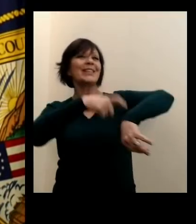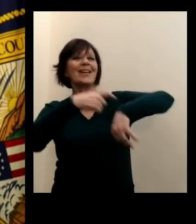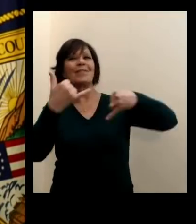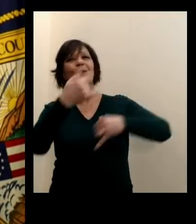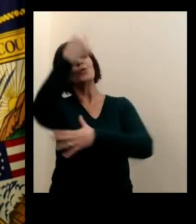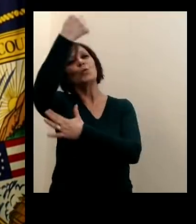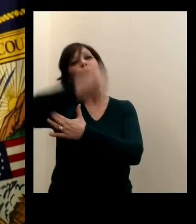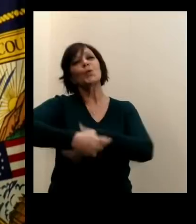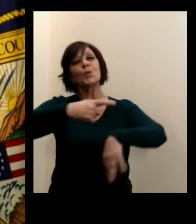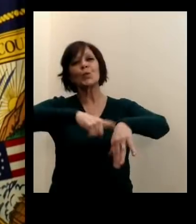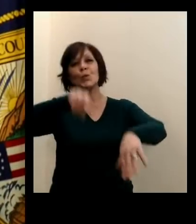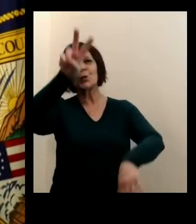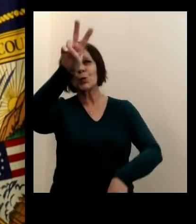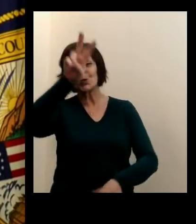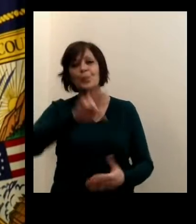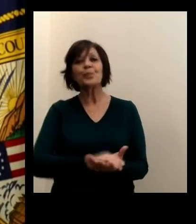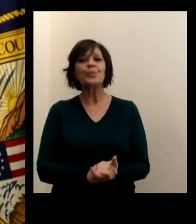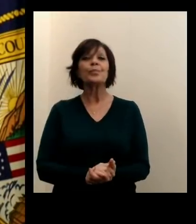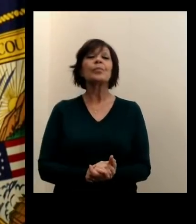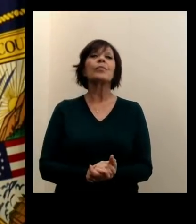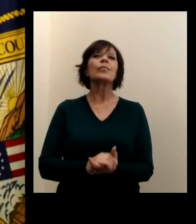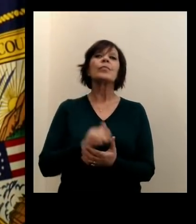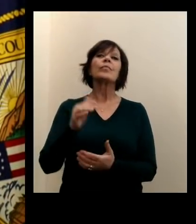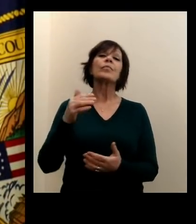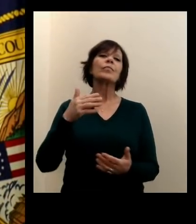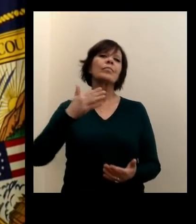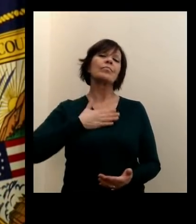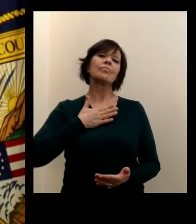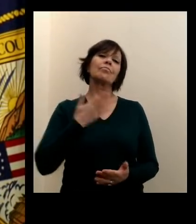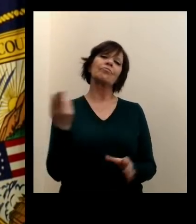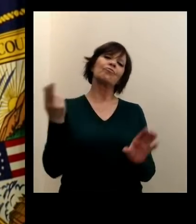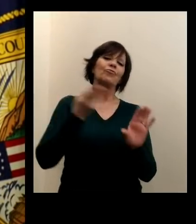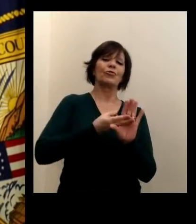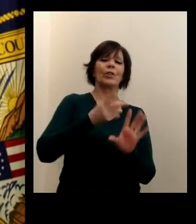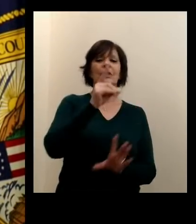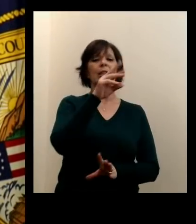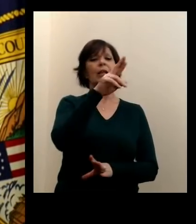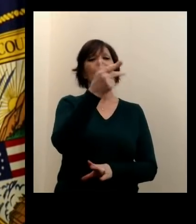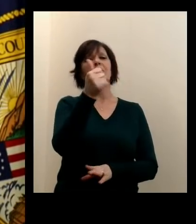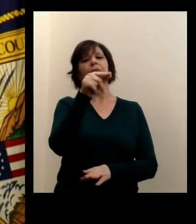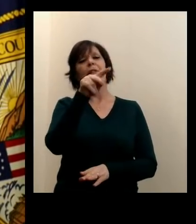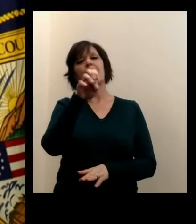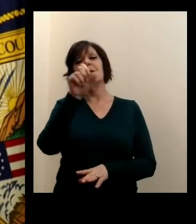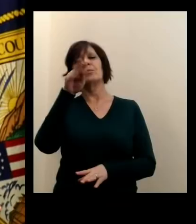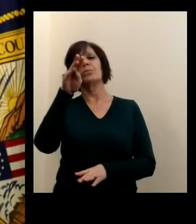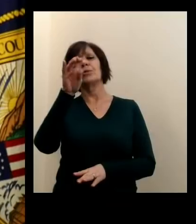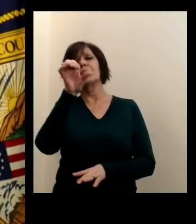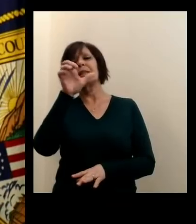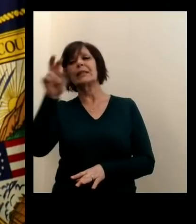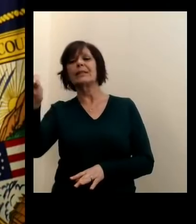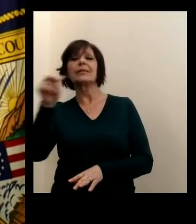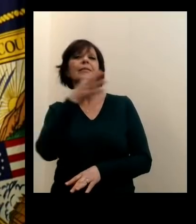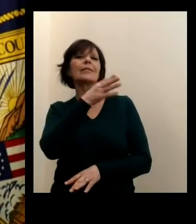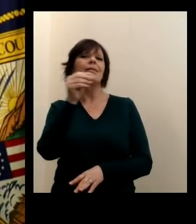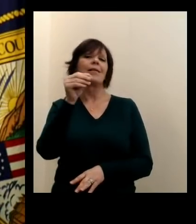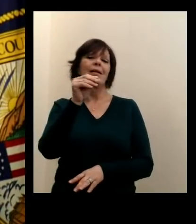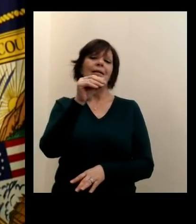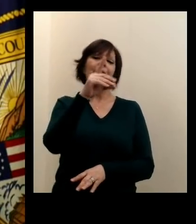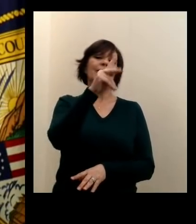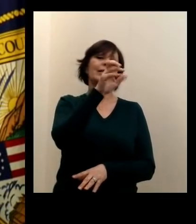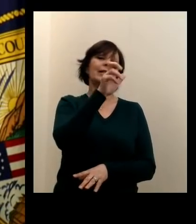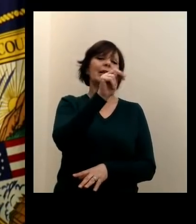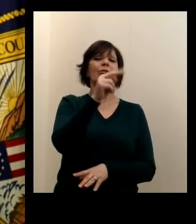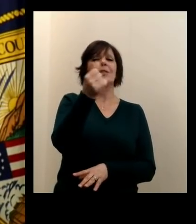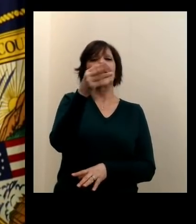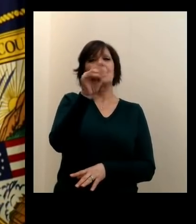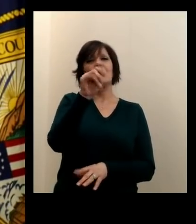2. Pleased to be joined by Dr. Gail Burstein, who you'll hear from shortly, as well as Karen Gambino from Deaf Access Services, who will